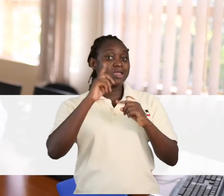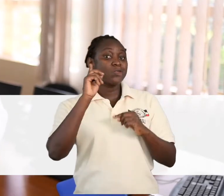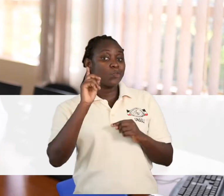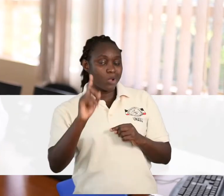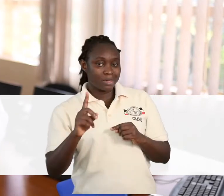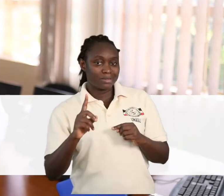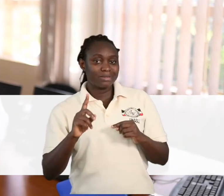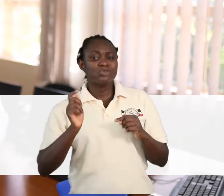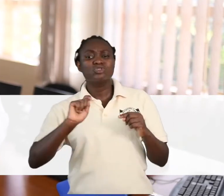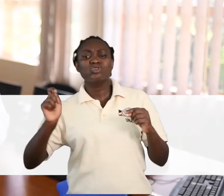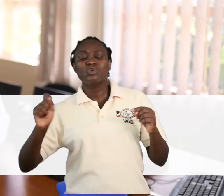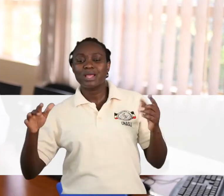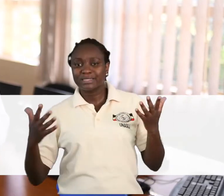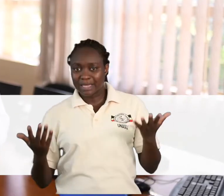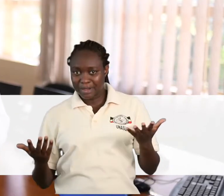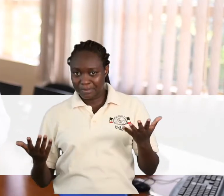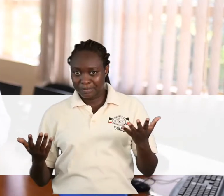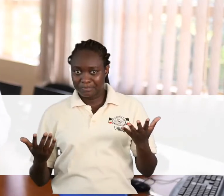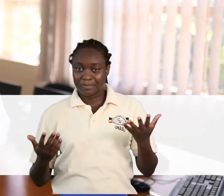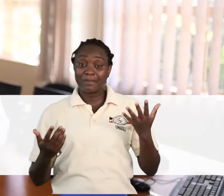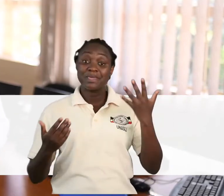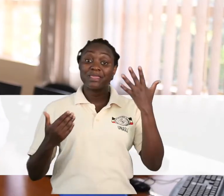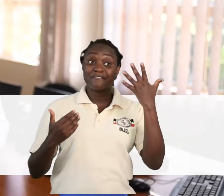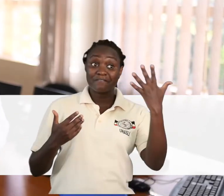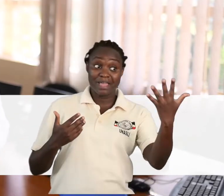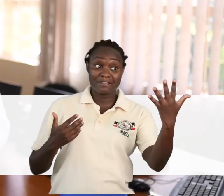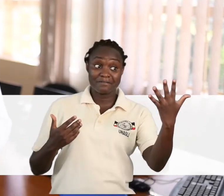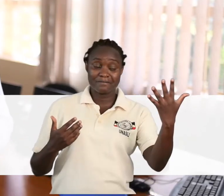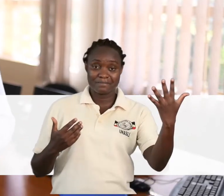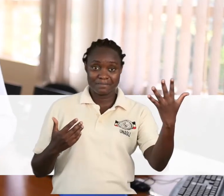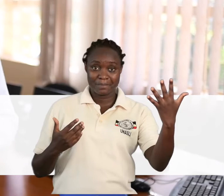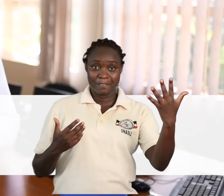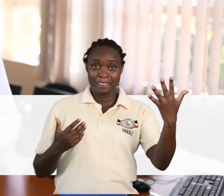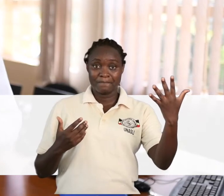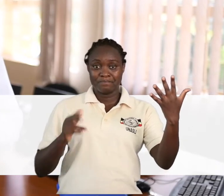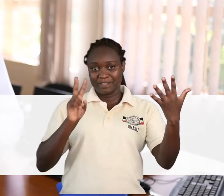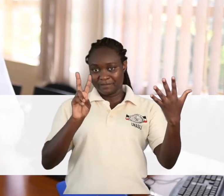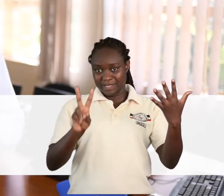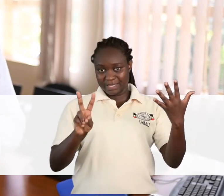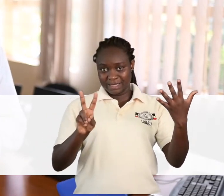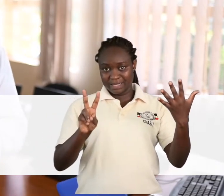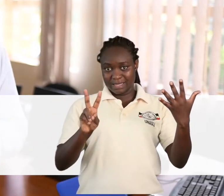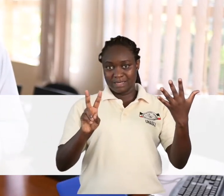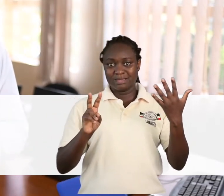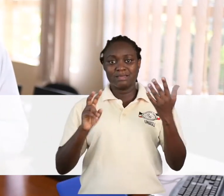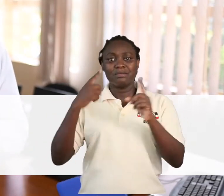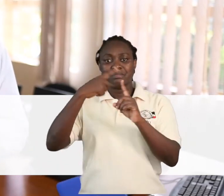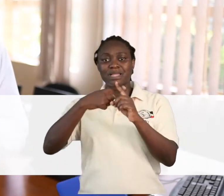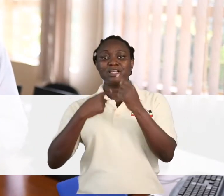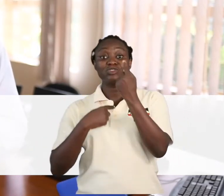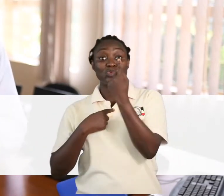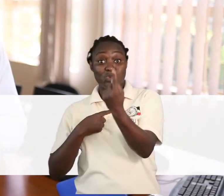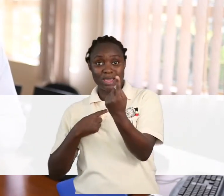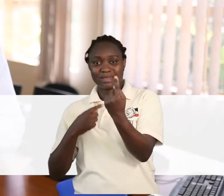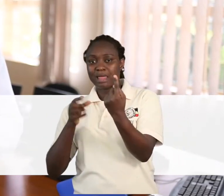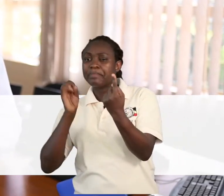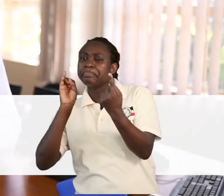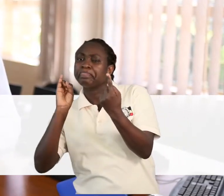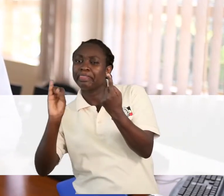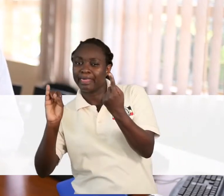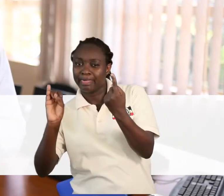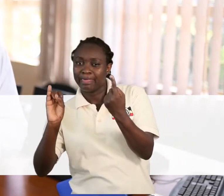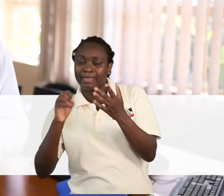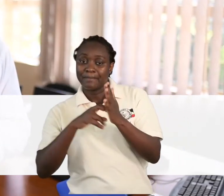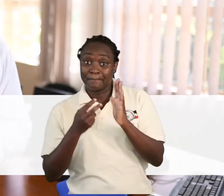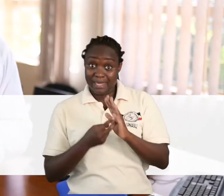We shall write the numeral for 5, which is first, plus a smaller numeral, which is 1. So 6 will equal